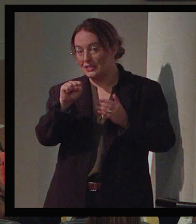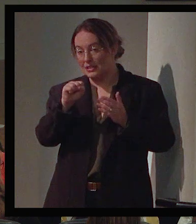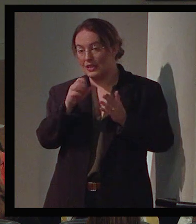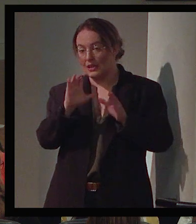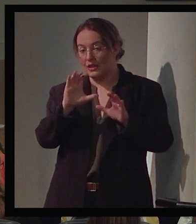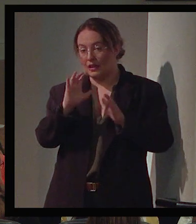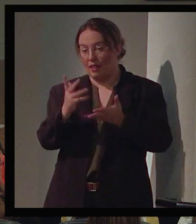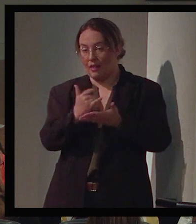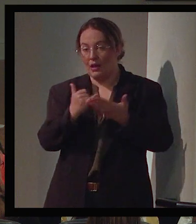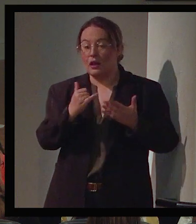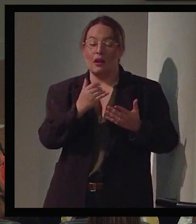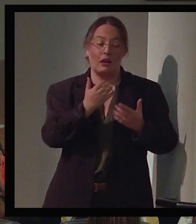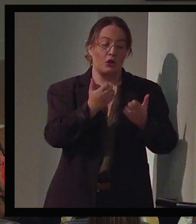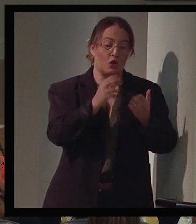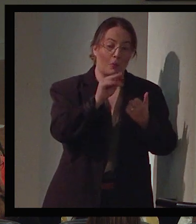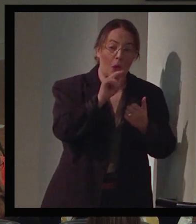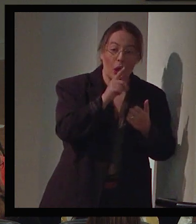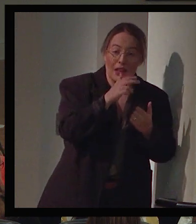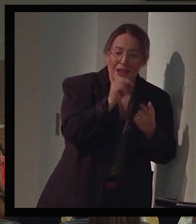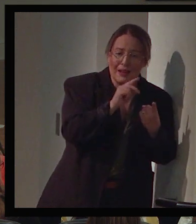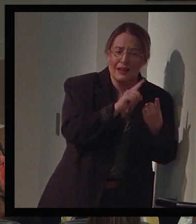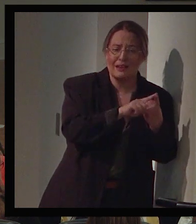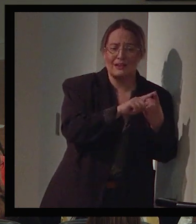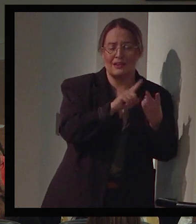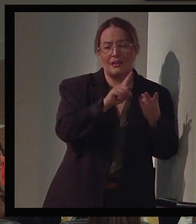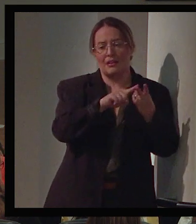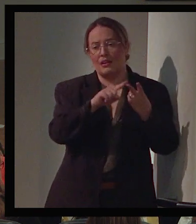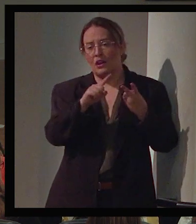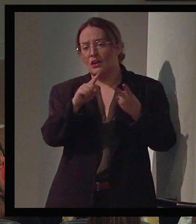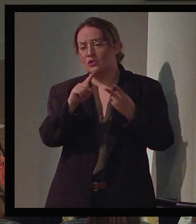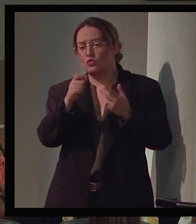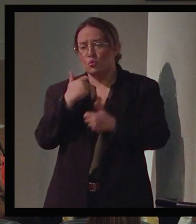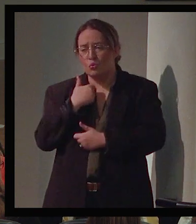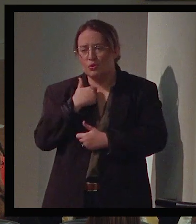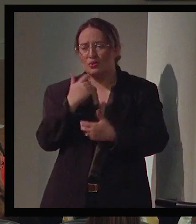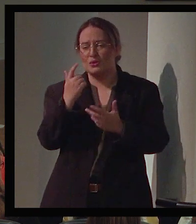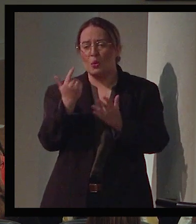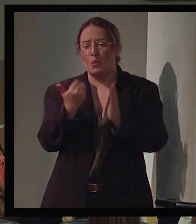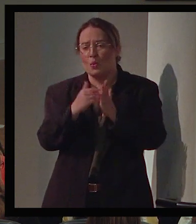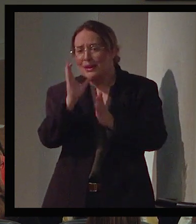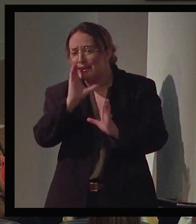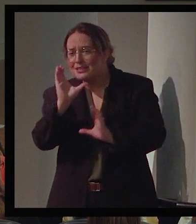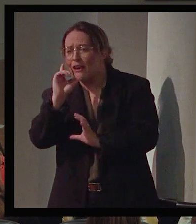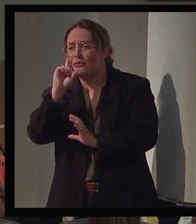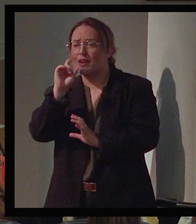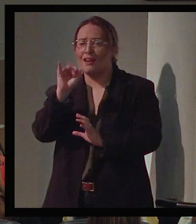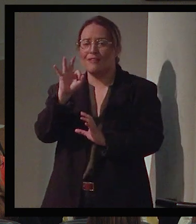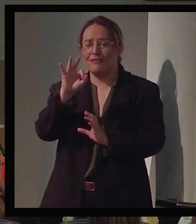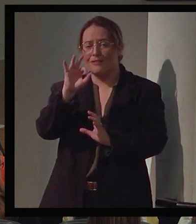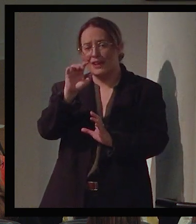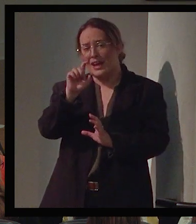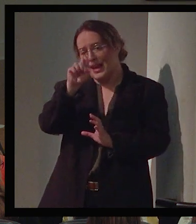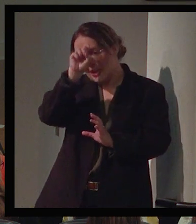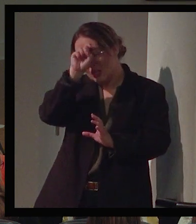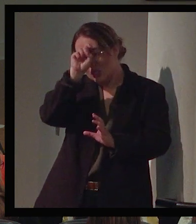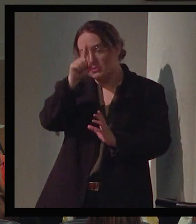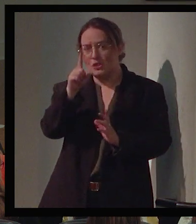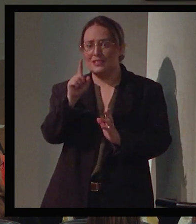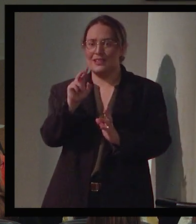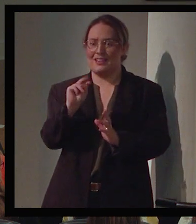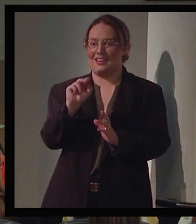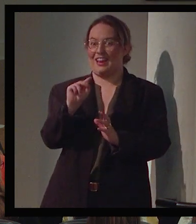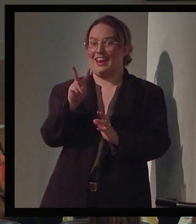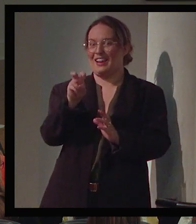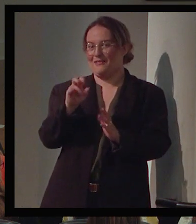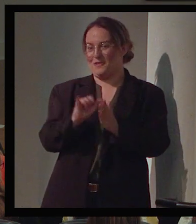Nile, soldiers, artists, and the rediscovery of Egypt. She's a native New Yorker, I have found. She's been